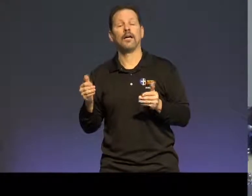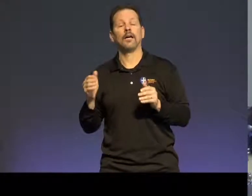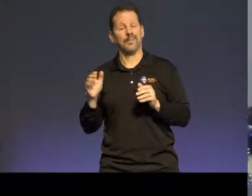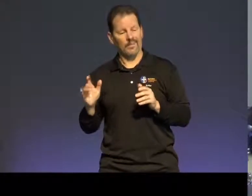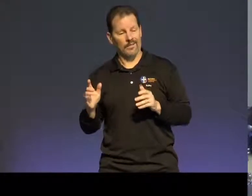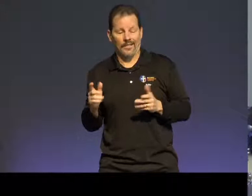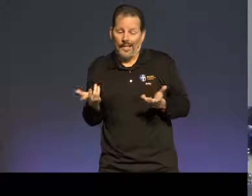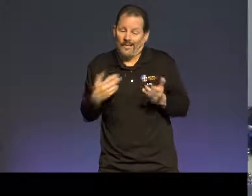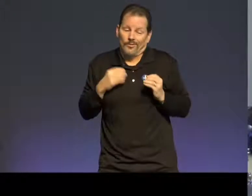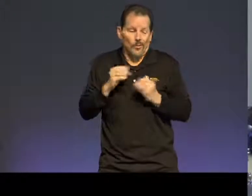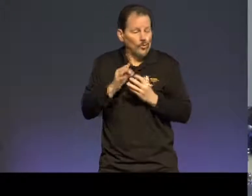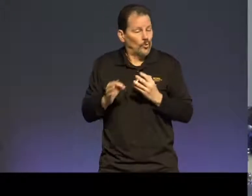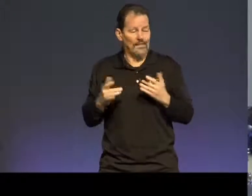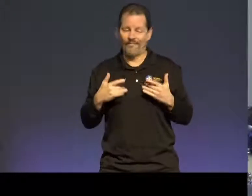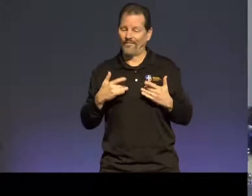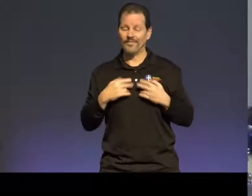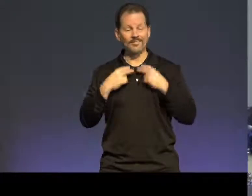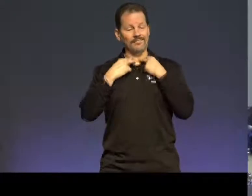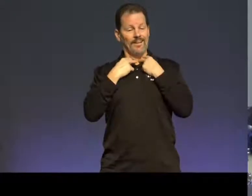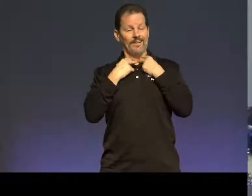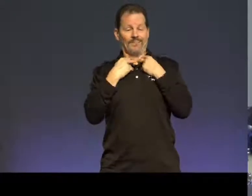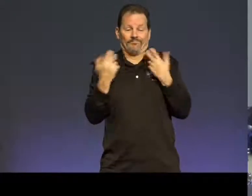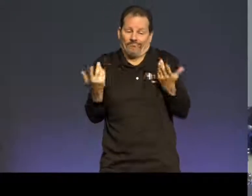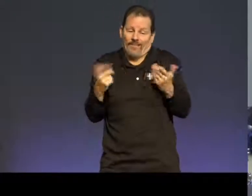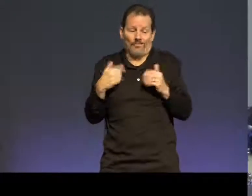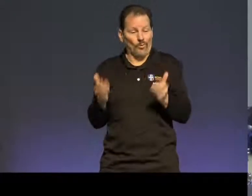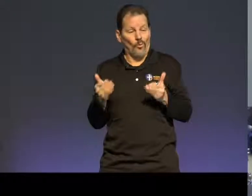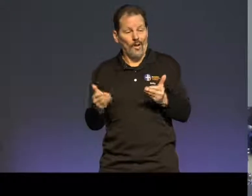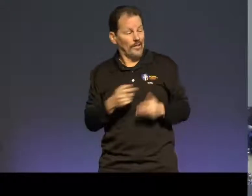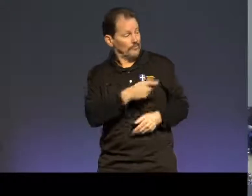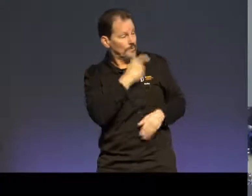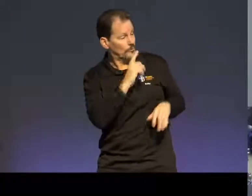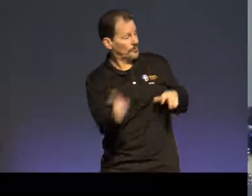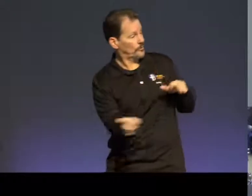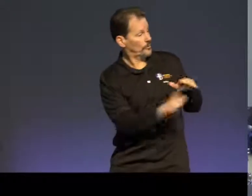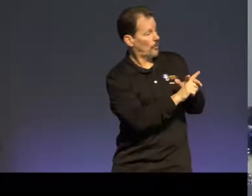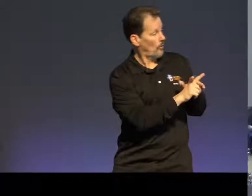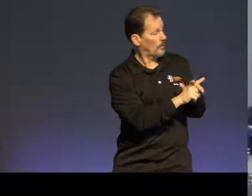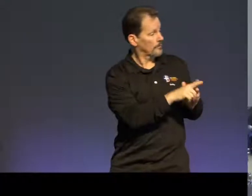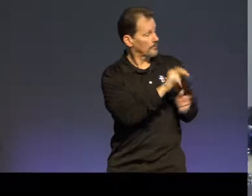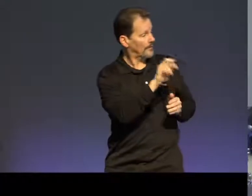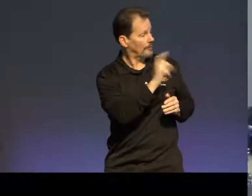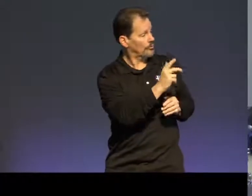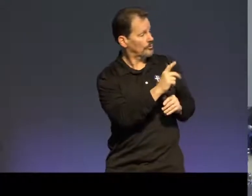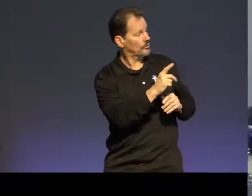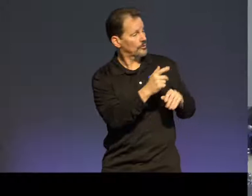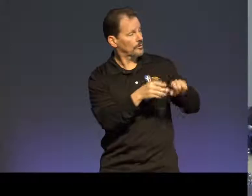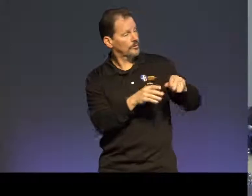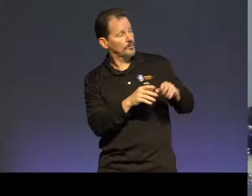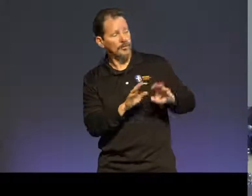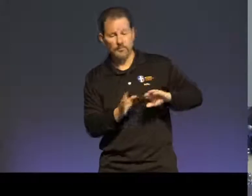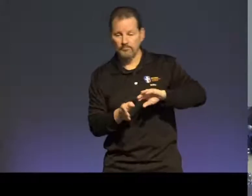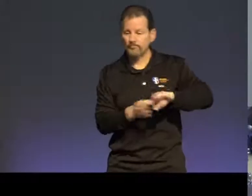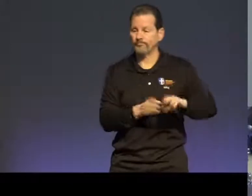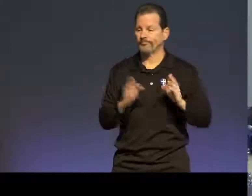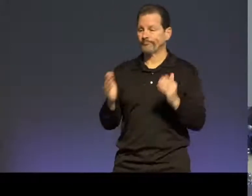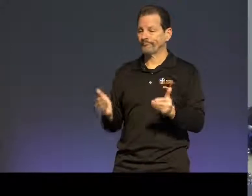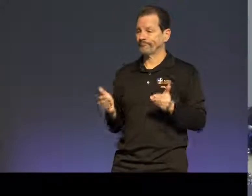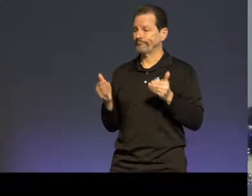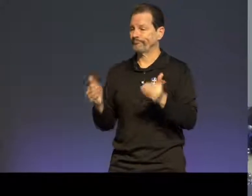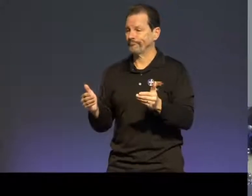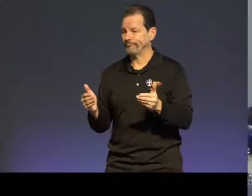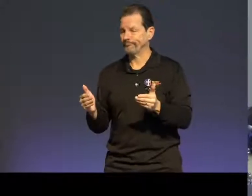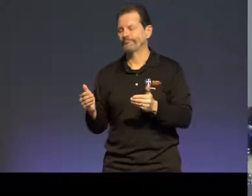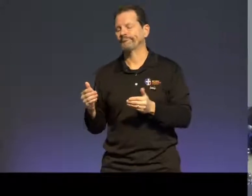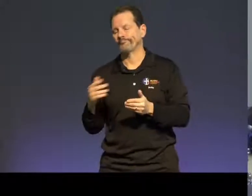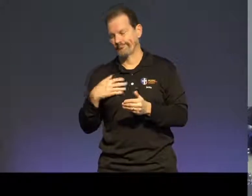it. And this is what the Bible says here, and I want to keep going so we see the consequences of that action when Saul sins. The